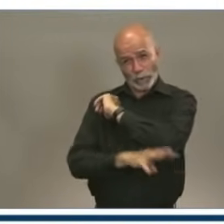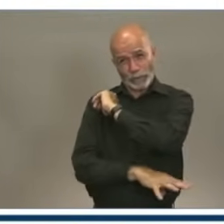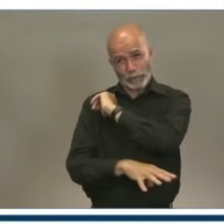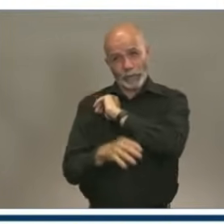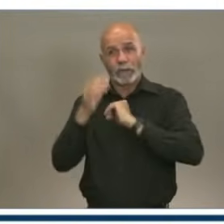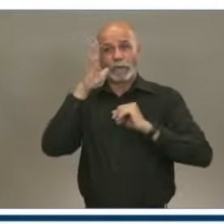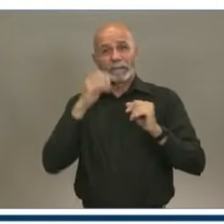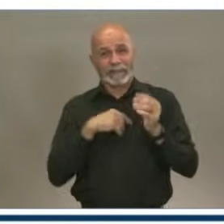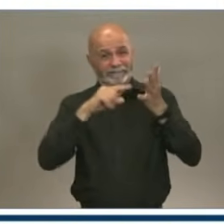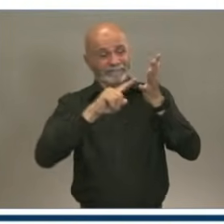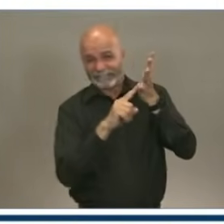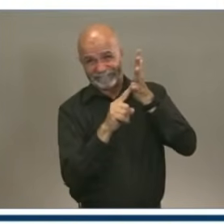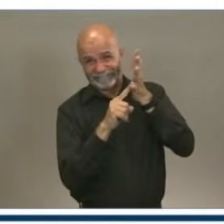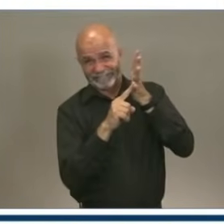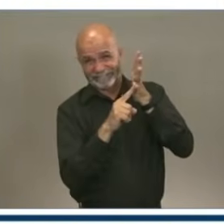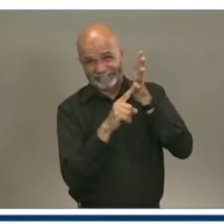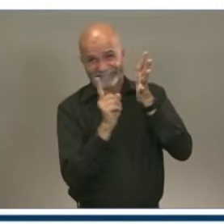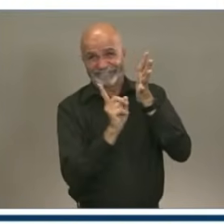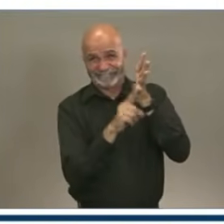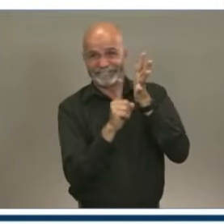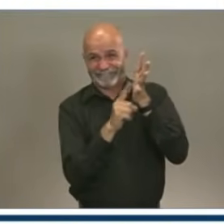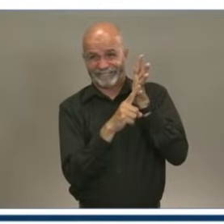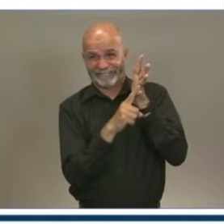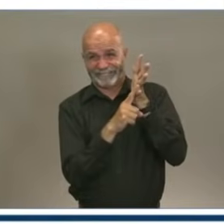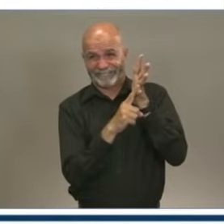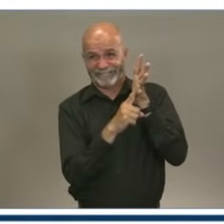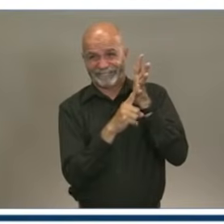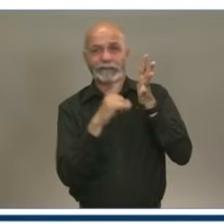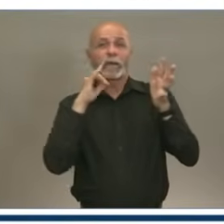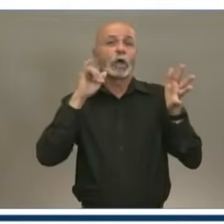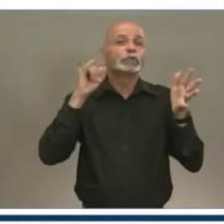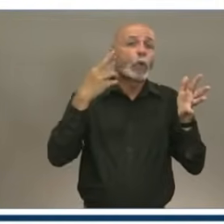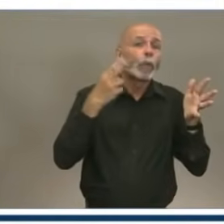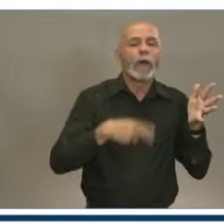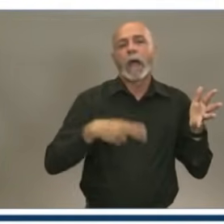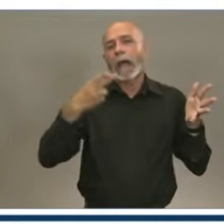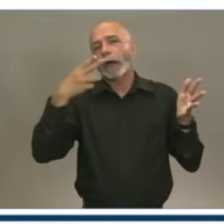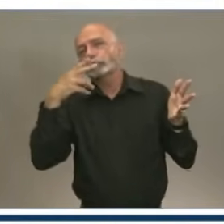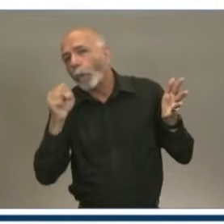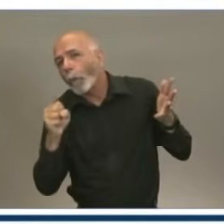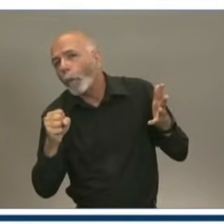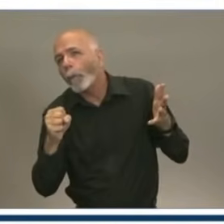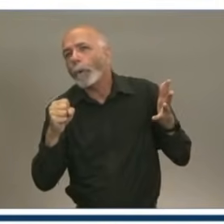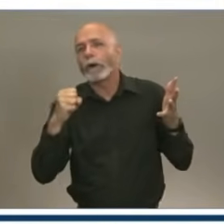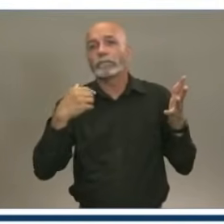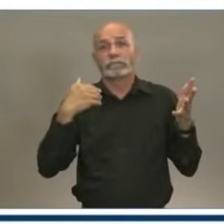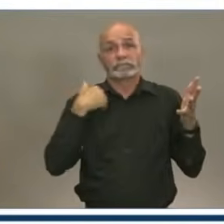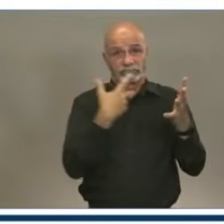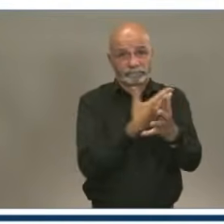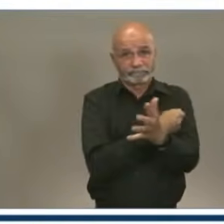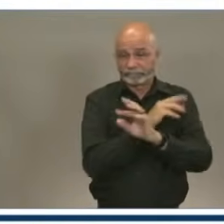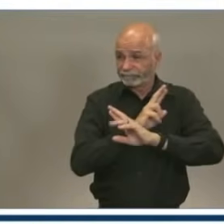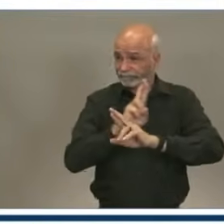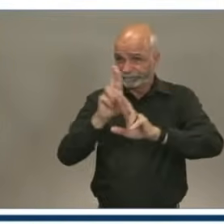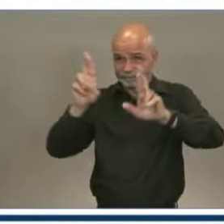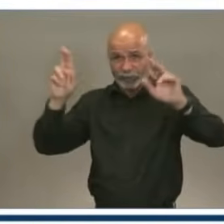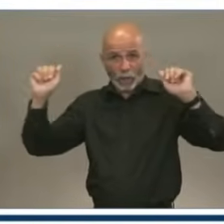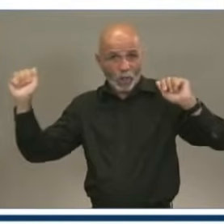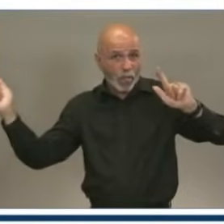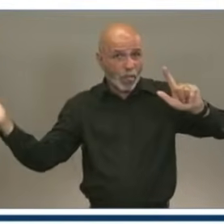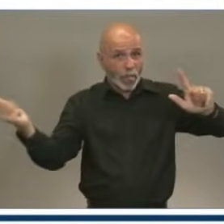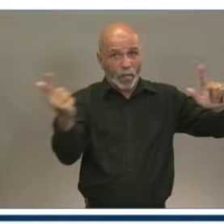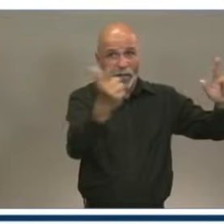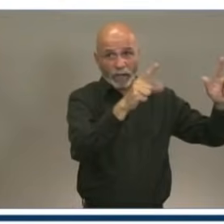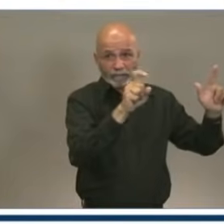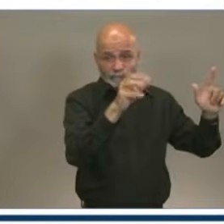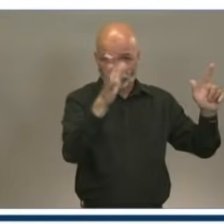will junior highs and high schools, which have high vaccination rates, will they look different than the lower grades